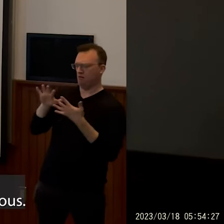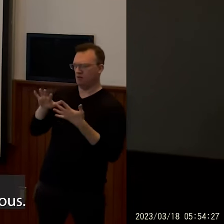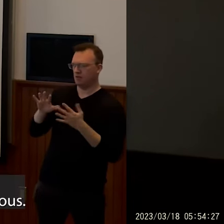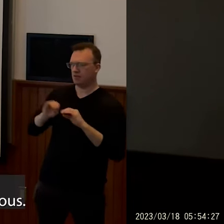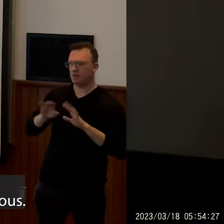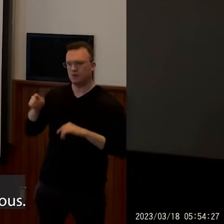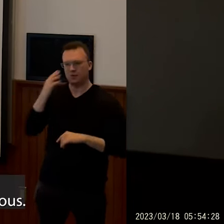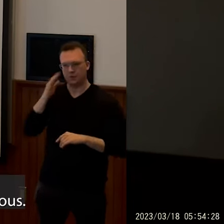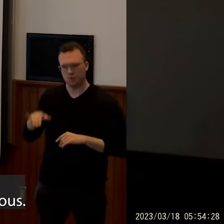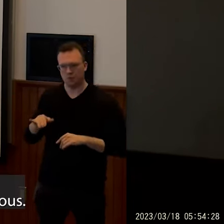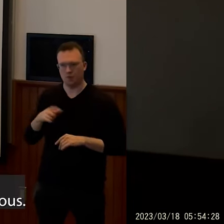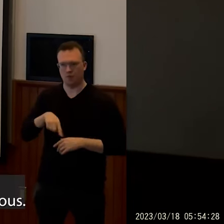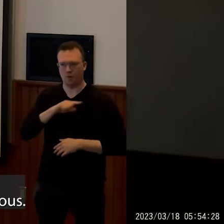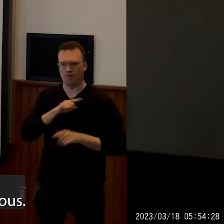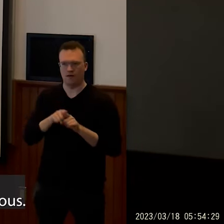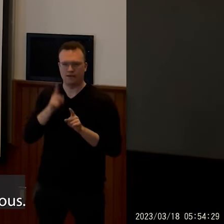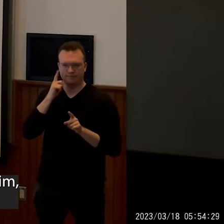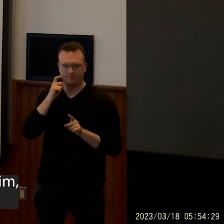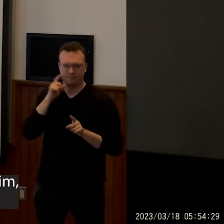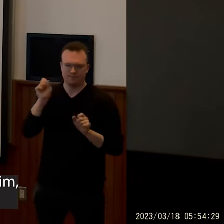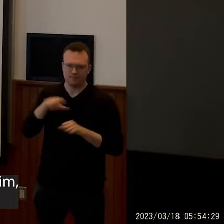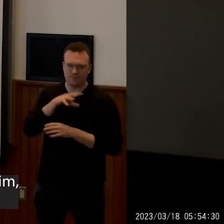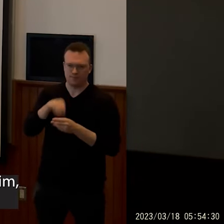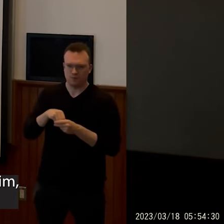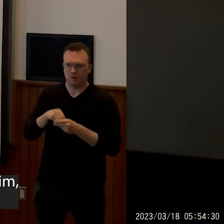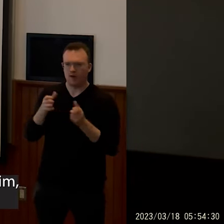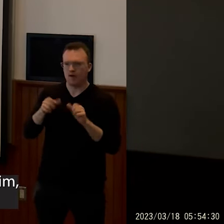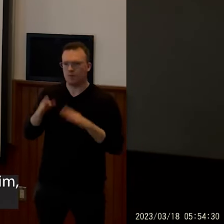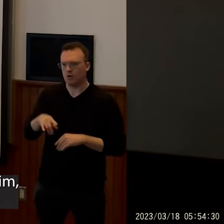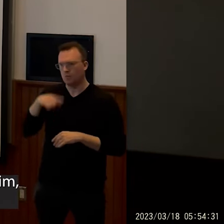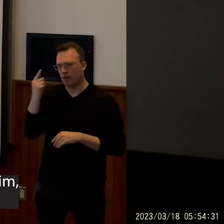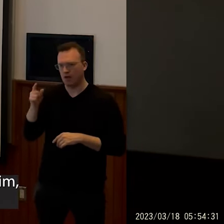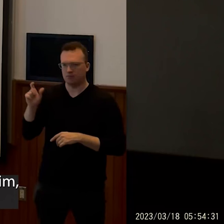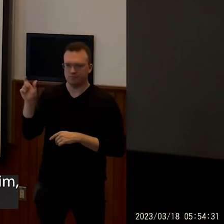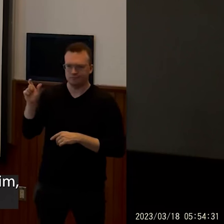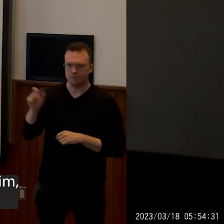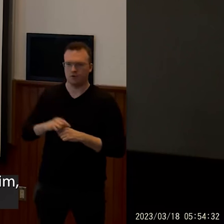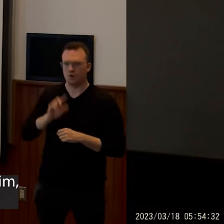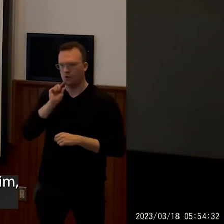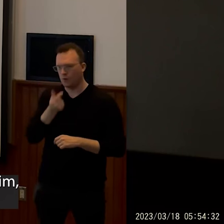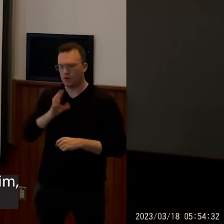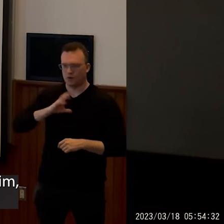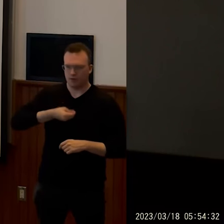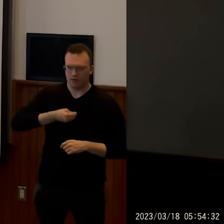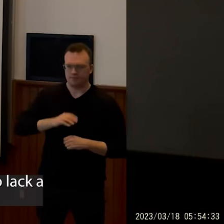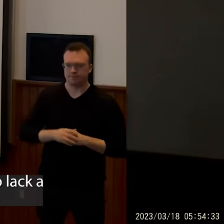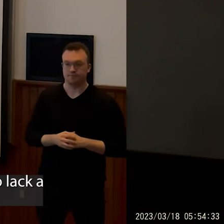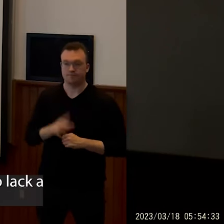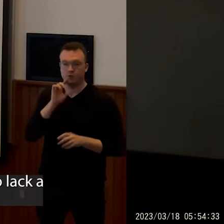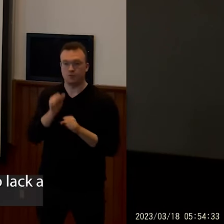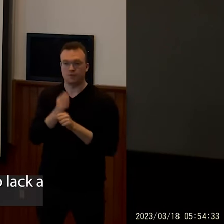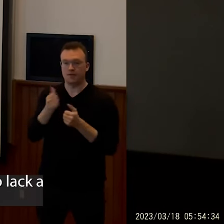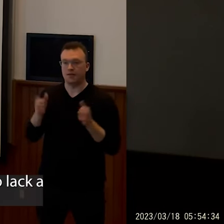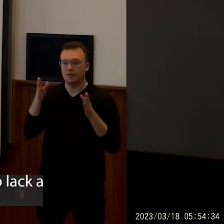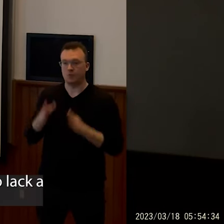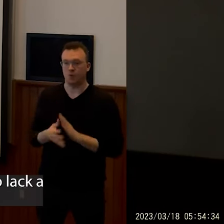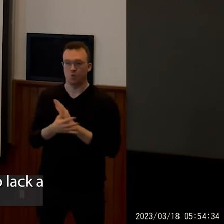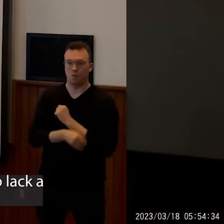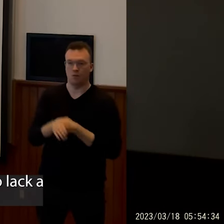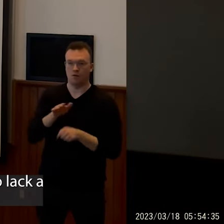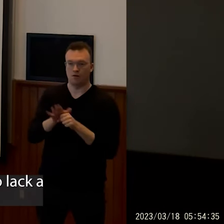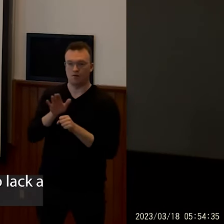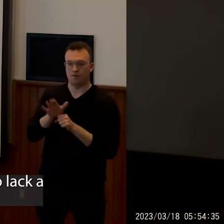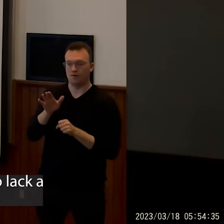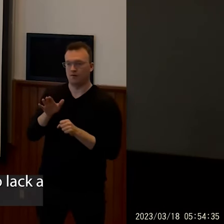course, she knew what qualifies as suspicious. That includes anyone black, Muslim, queer, trans, certainly anyone poor enough not to